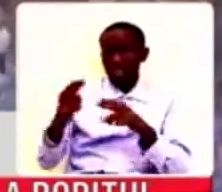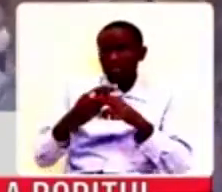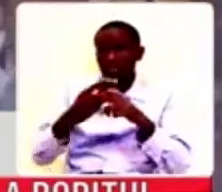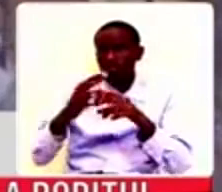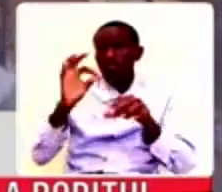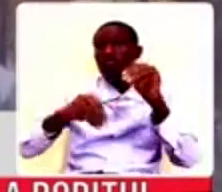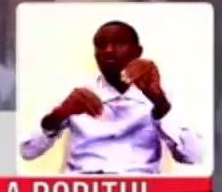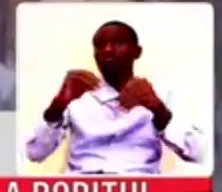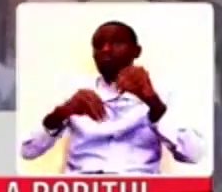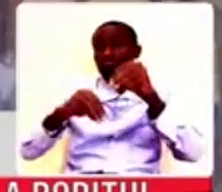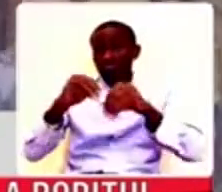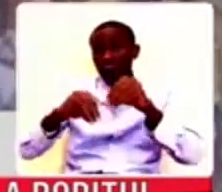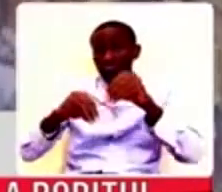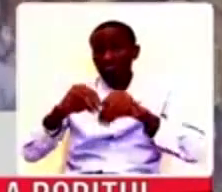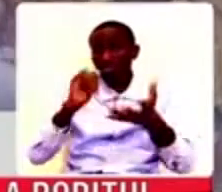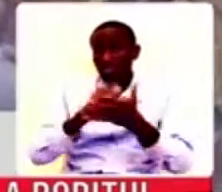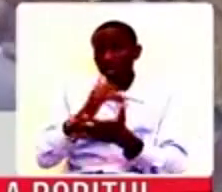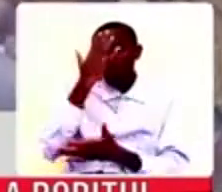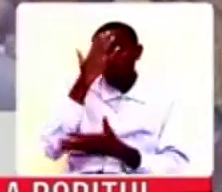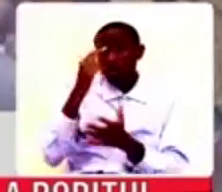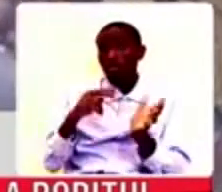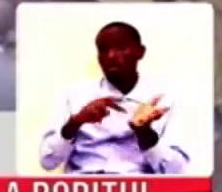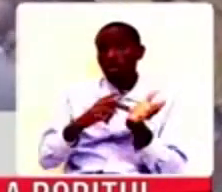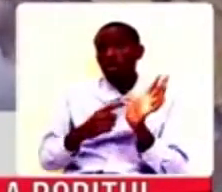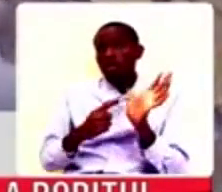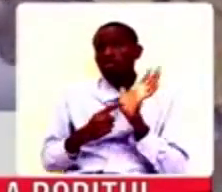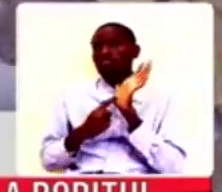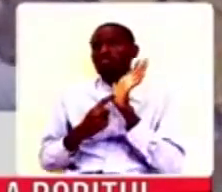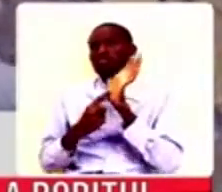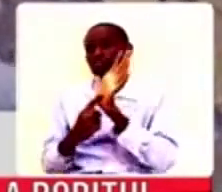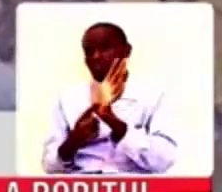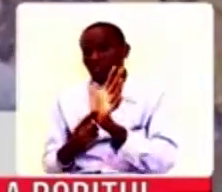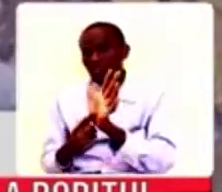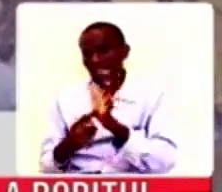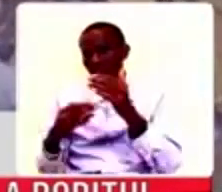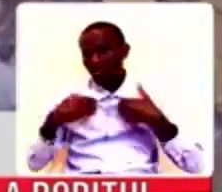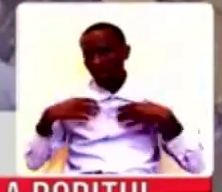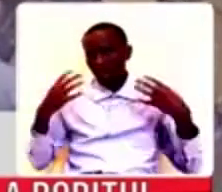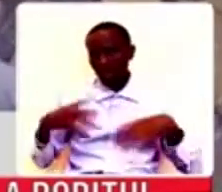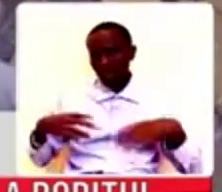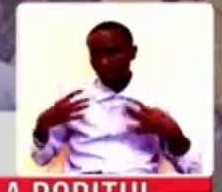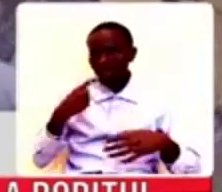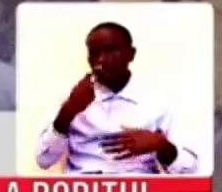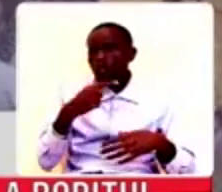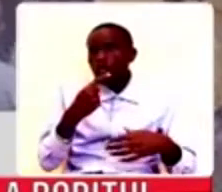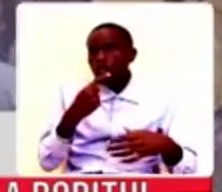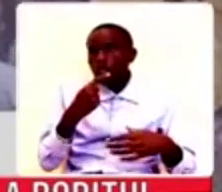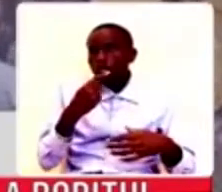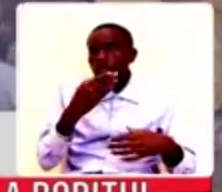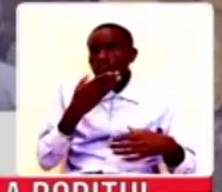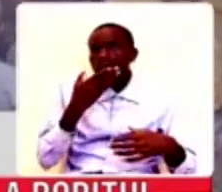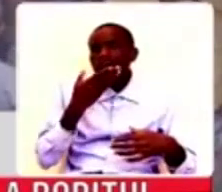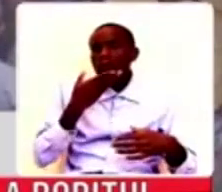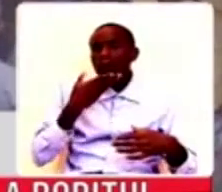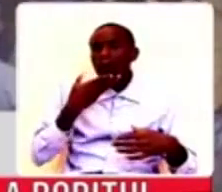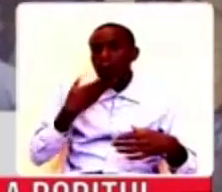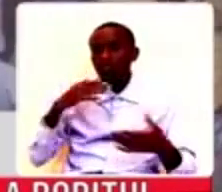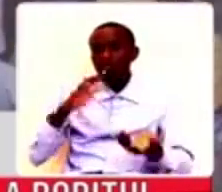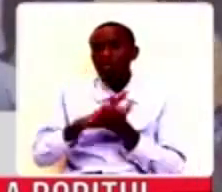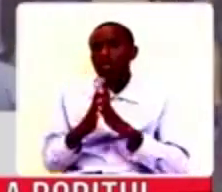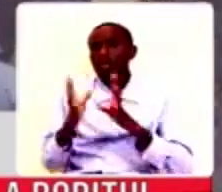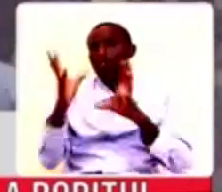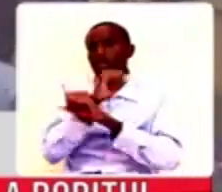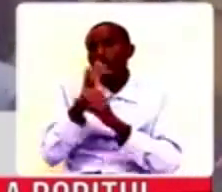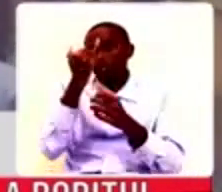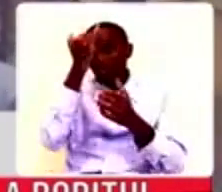gutafania githurano na koguo ni kuonania ate kuri ado mara hitahitanira giturwa kiria arenda na ni arakorwa